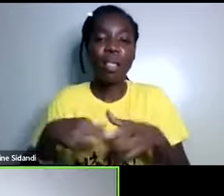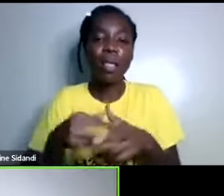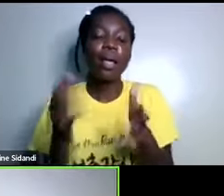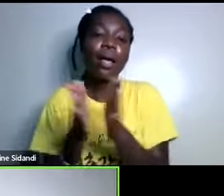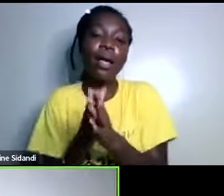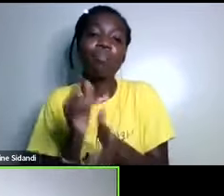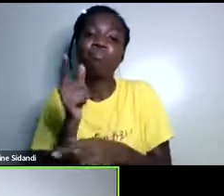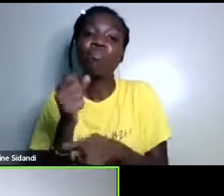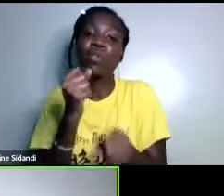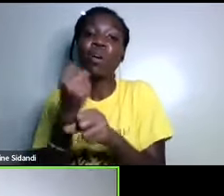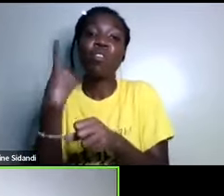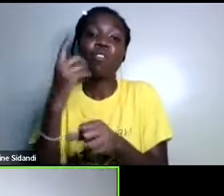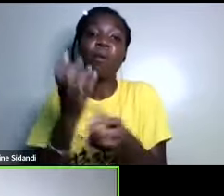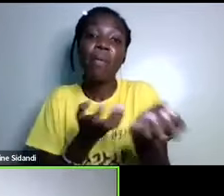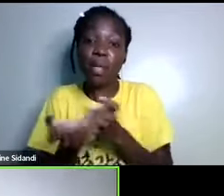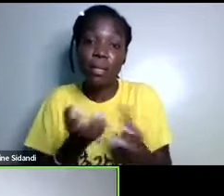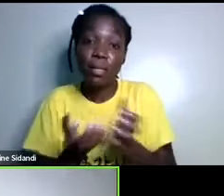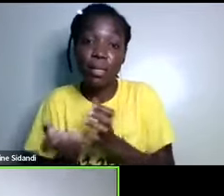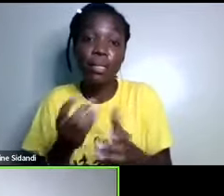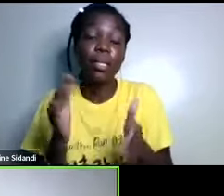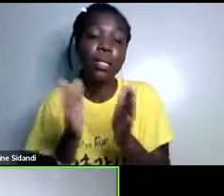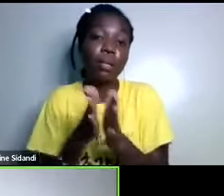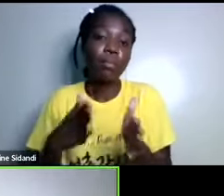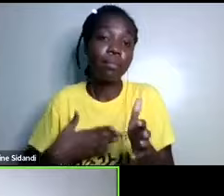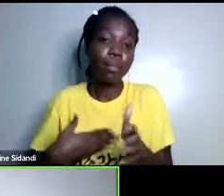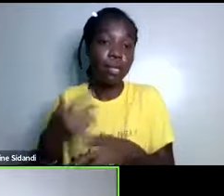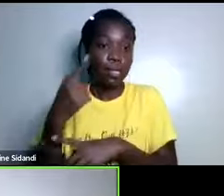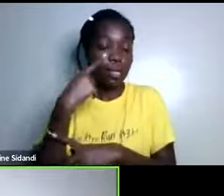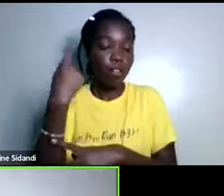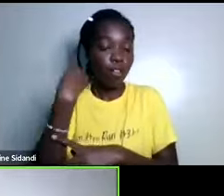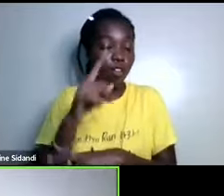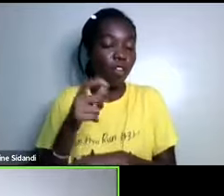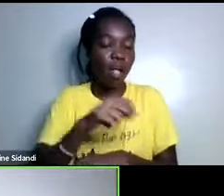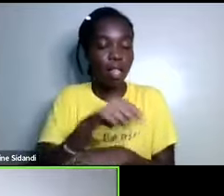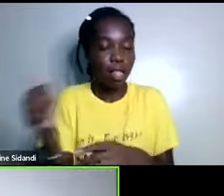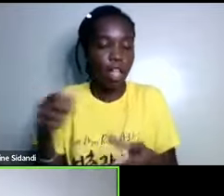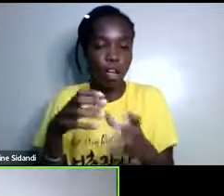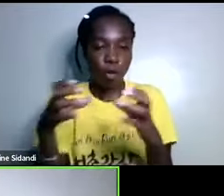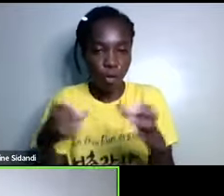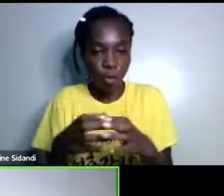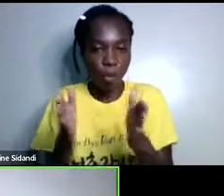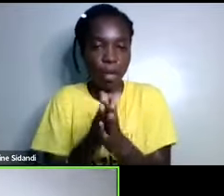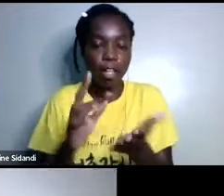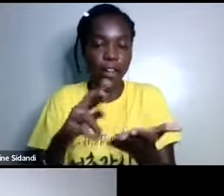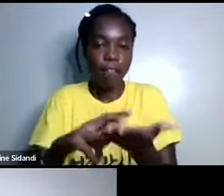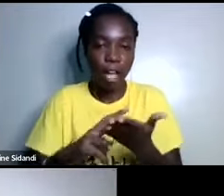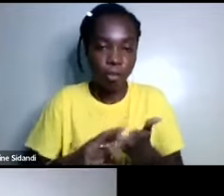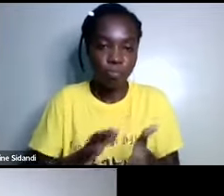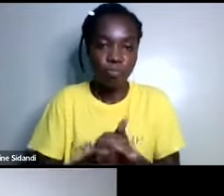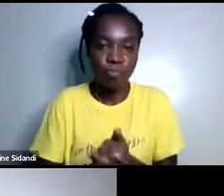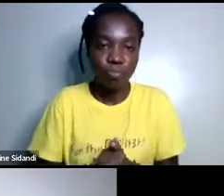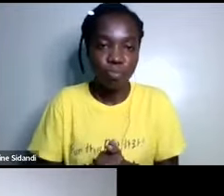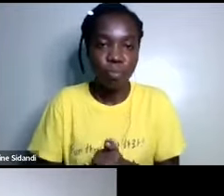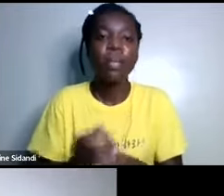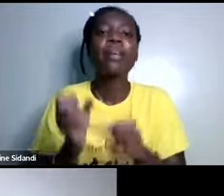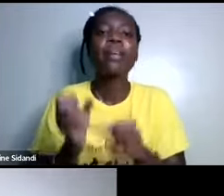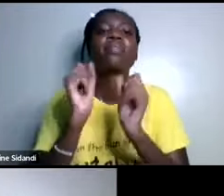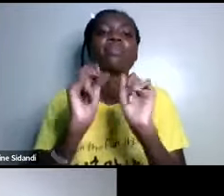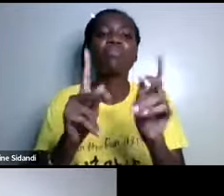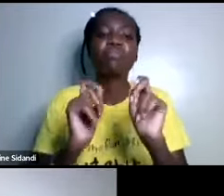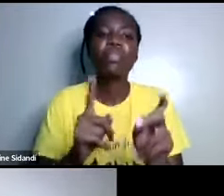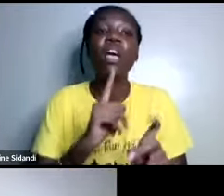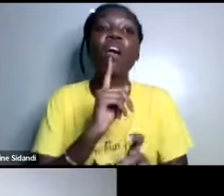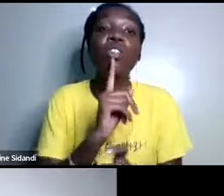on LinkedIn and other forums and referrals. Right. So here's the beauty. You're on the